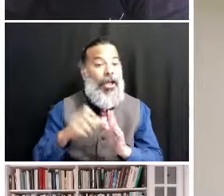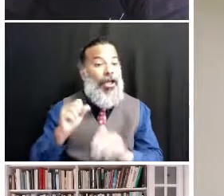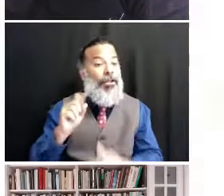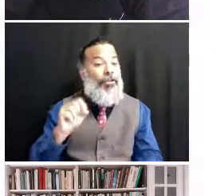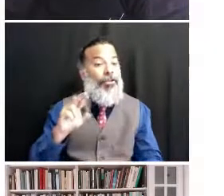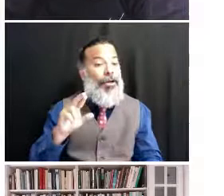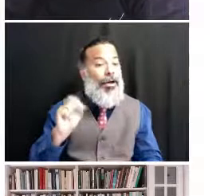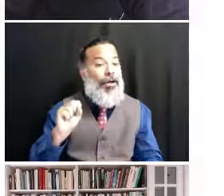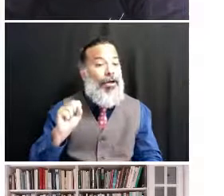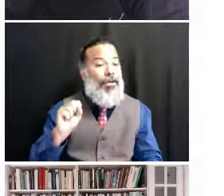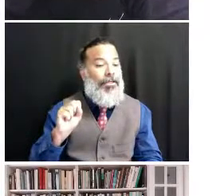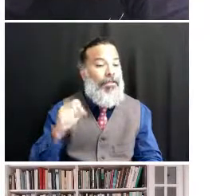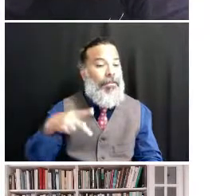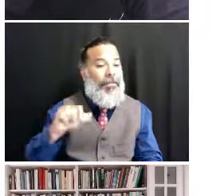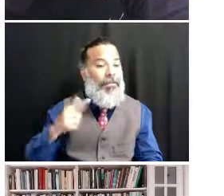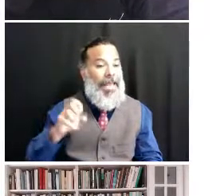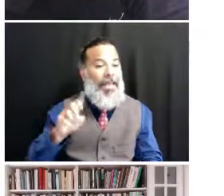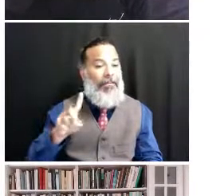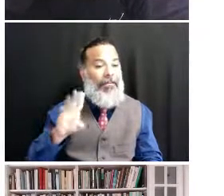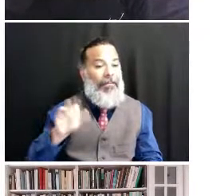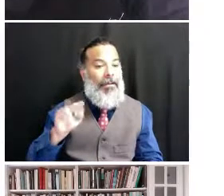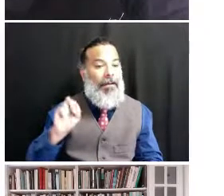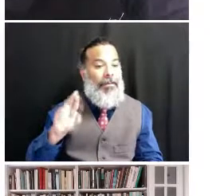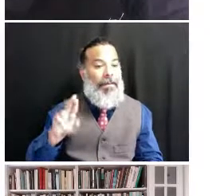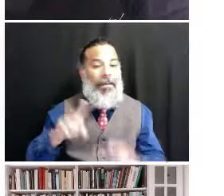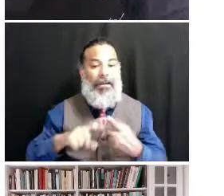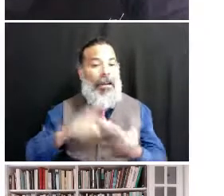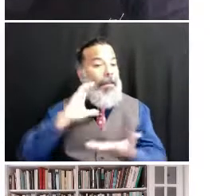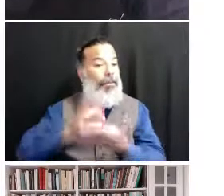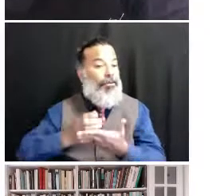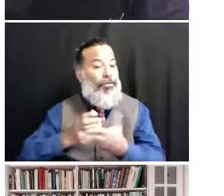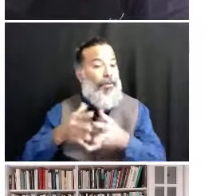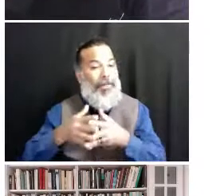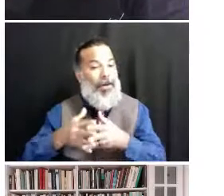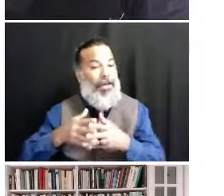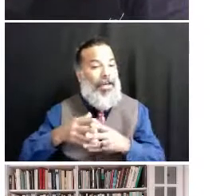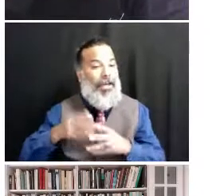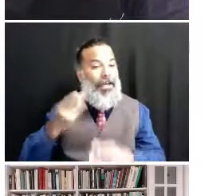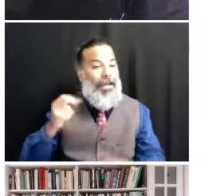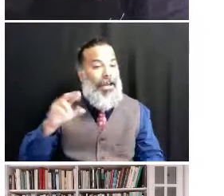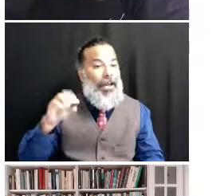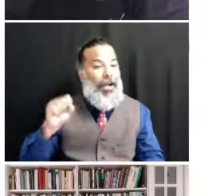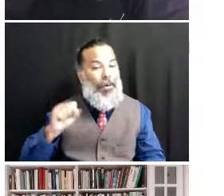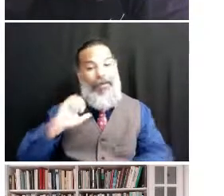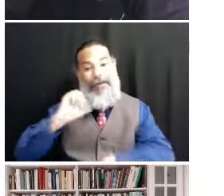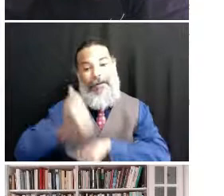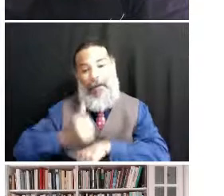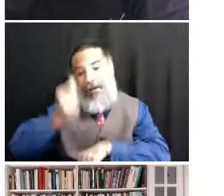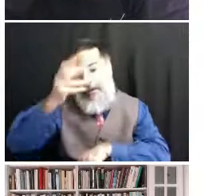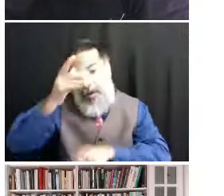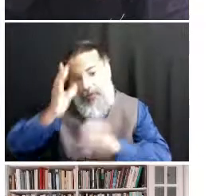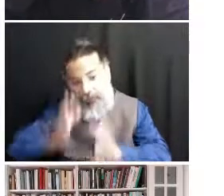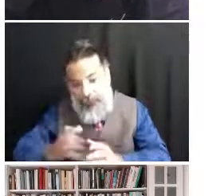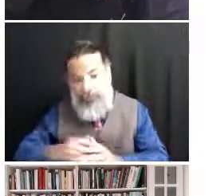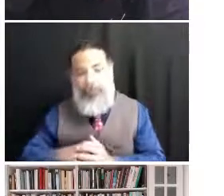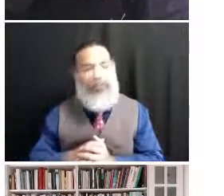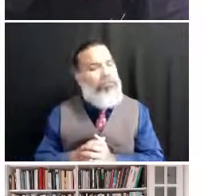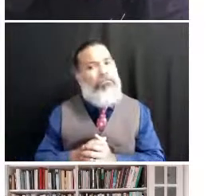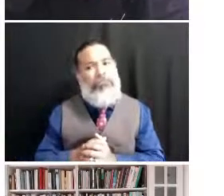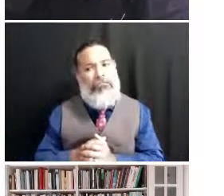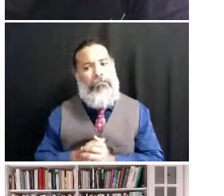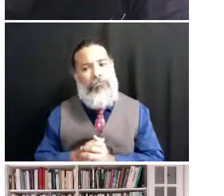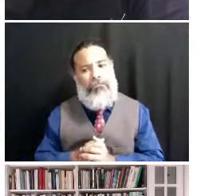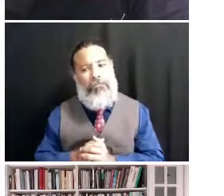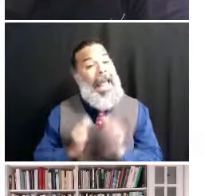Banner, many portraits of the American heroes and founding fathers, and